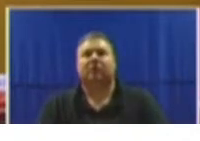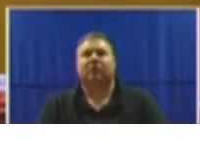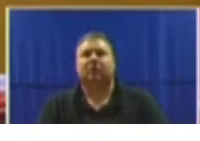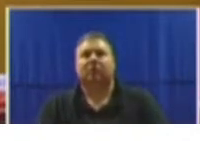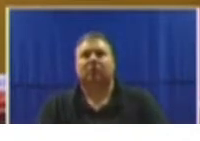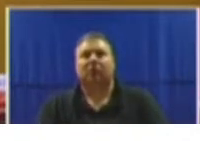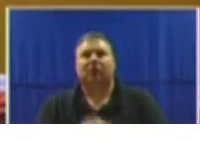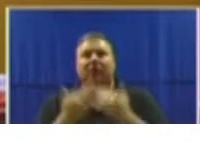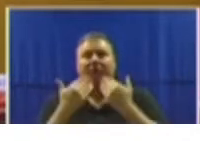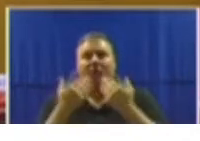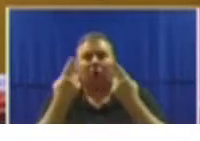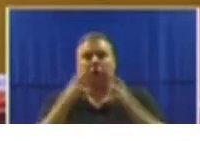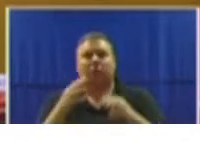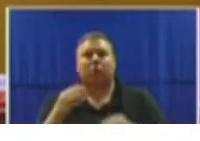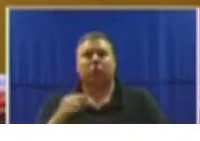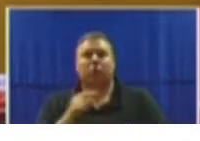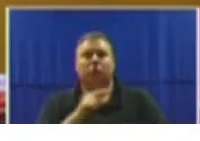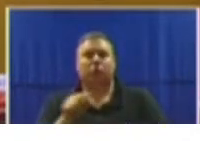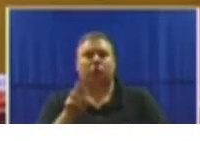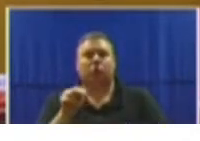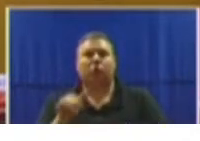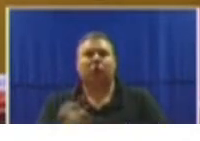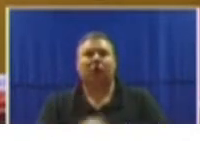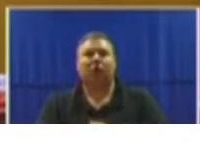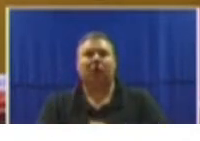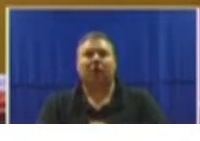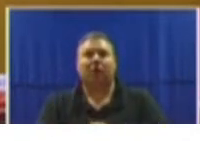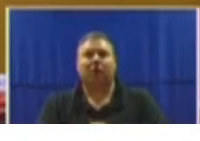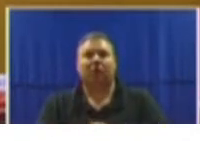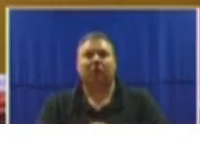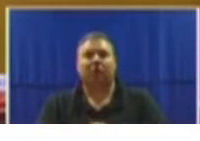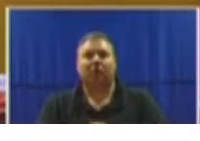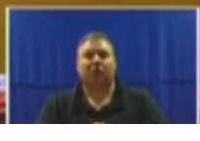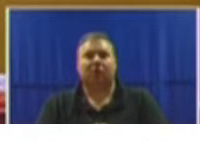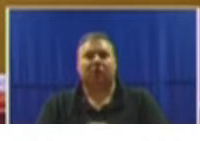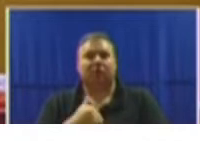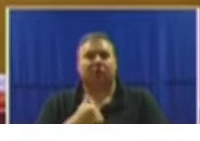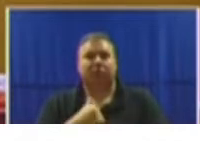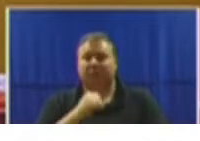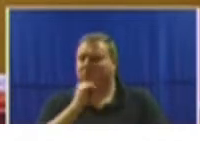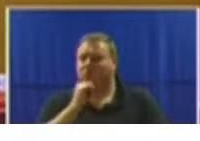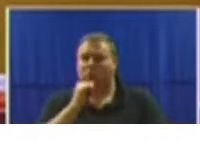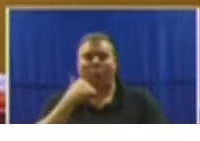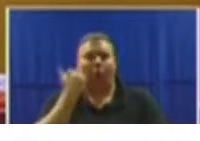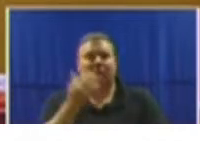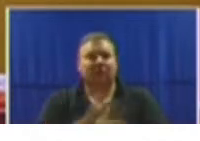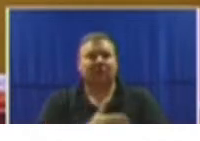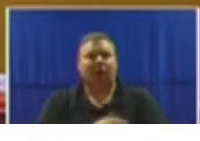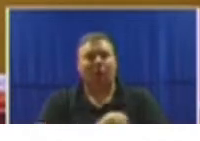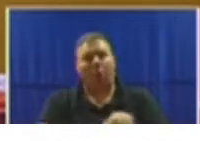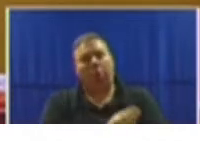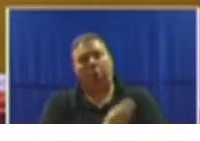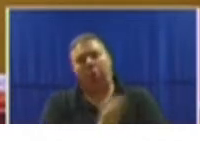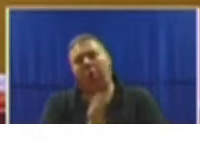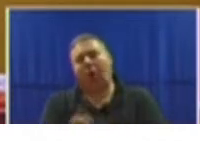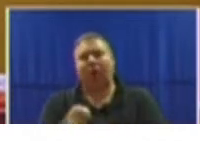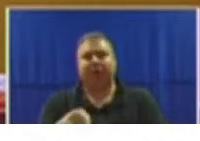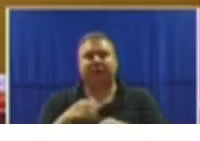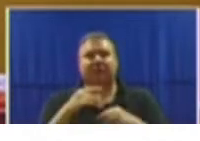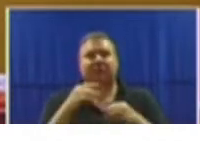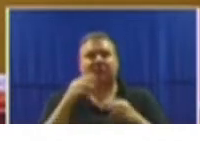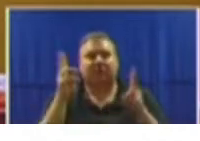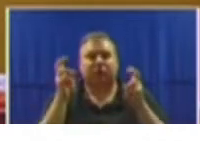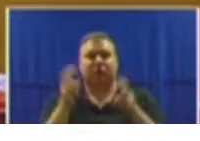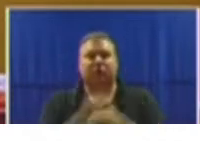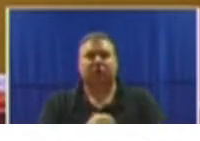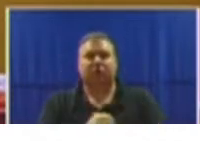Honorable Zungula. Honorable members, I have no intentions of spending a lot of time on this matter. I am advised by